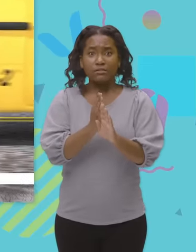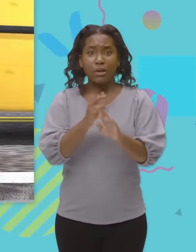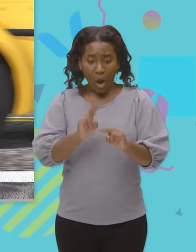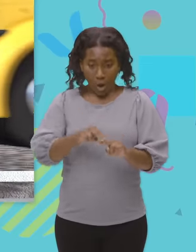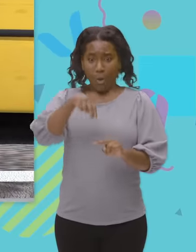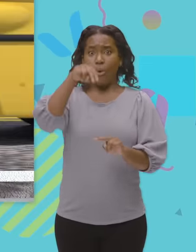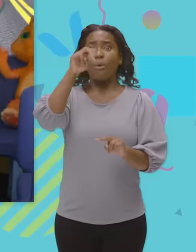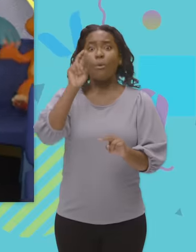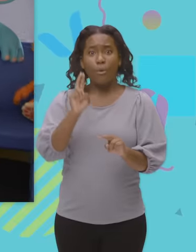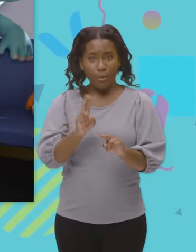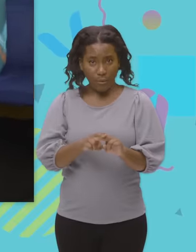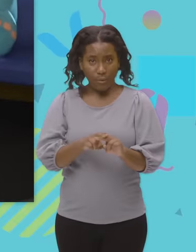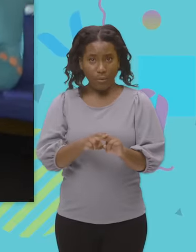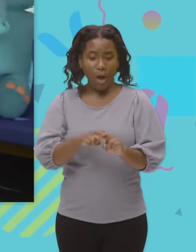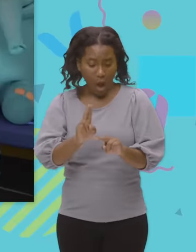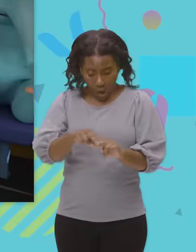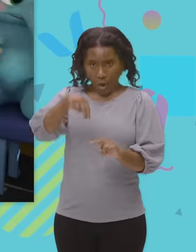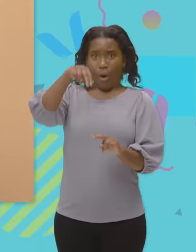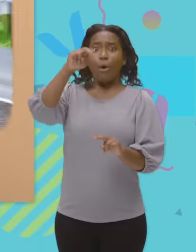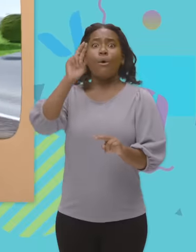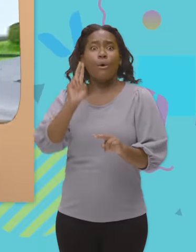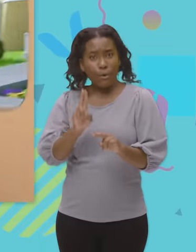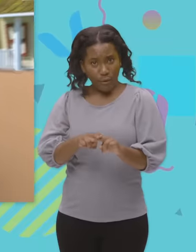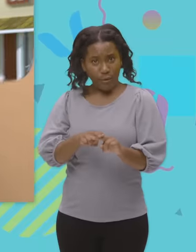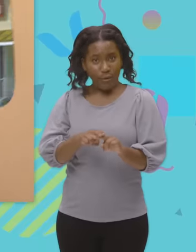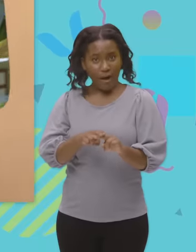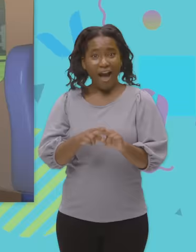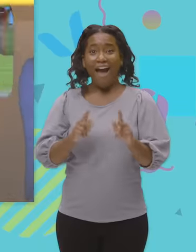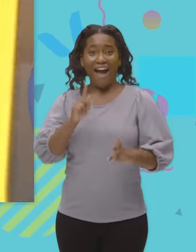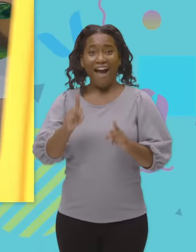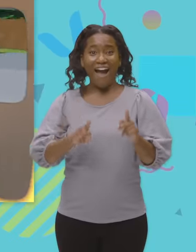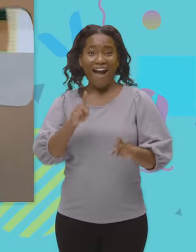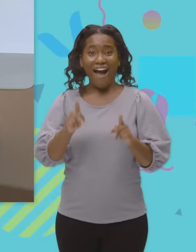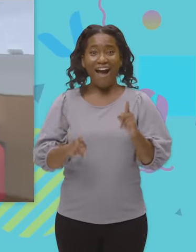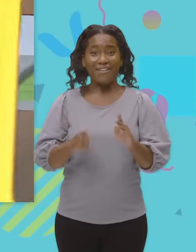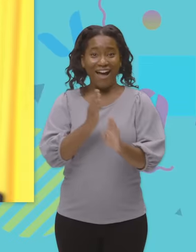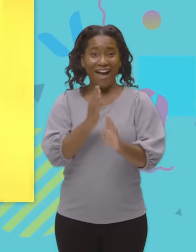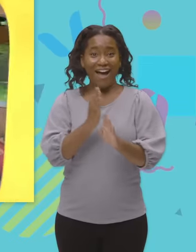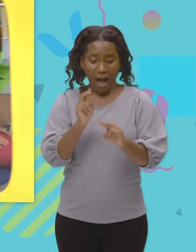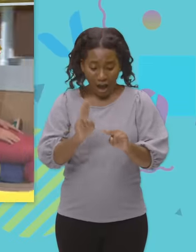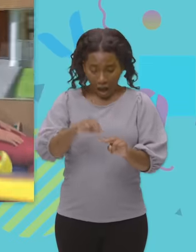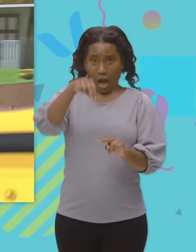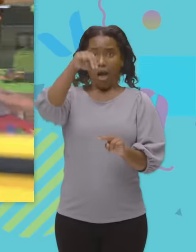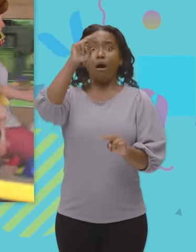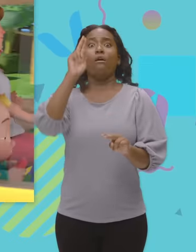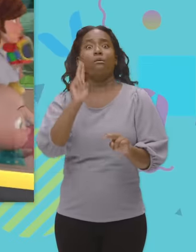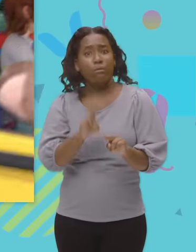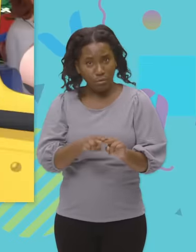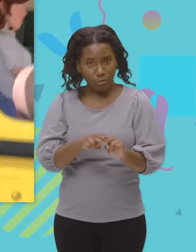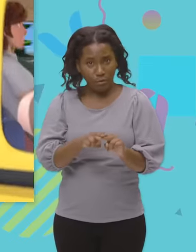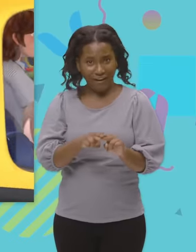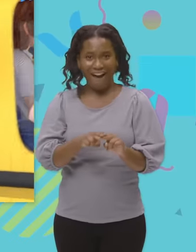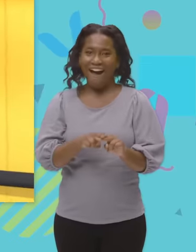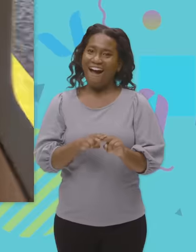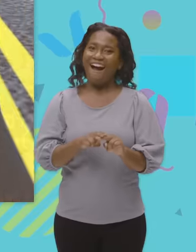and down, up and down, up and down. The people on the bus go up